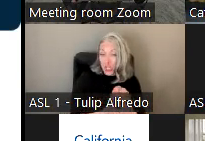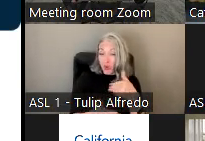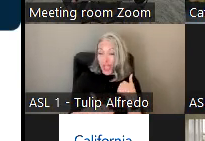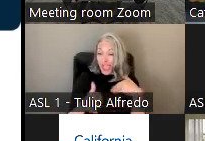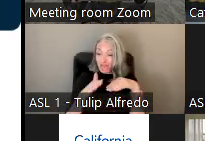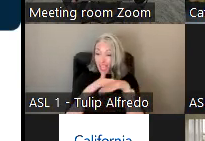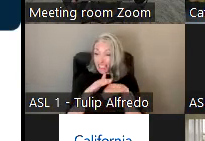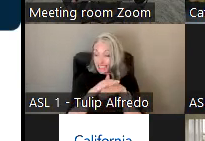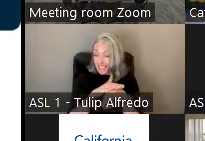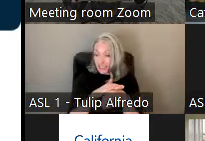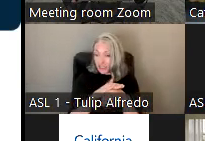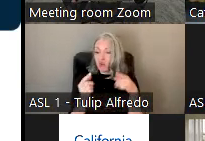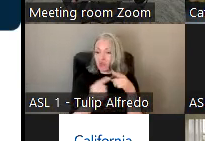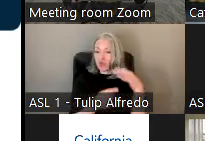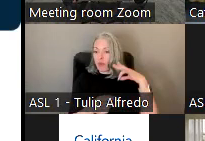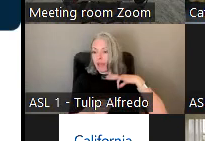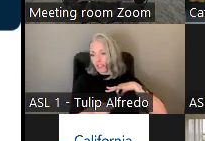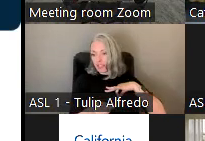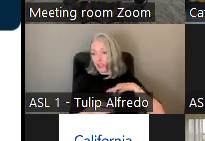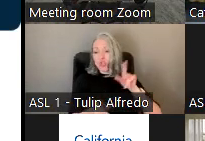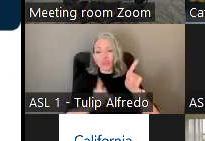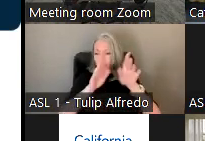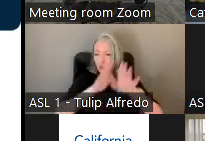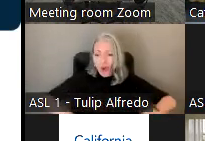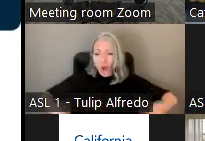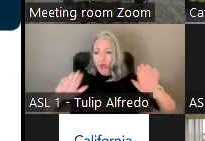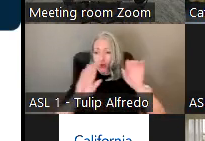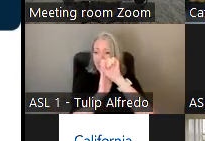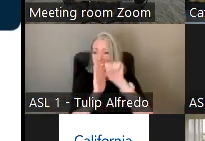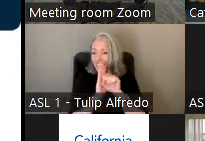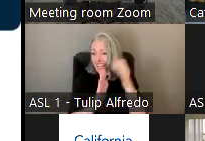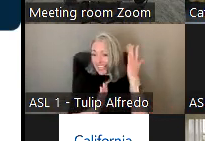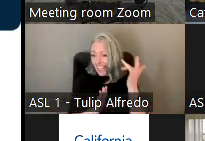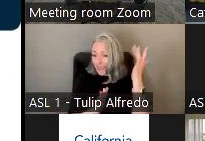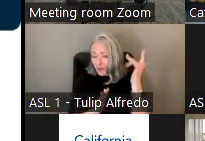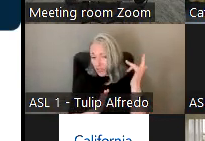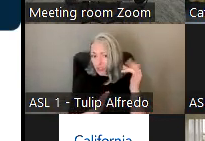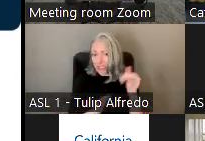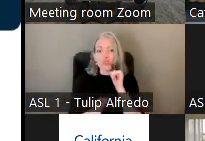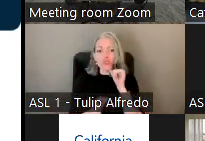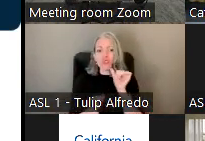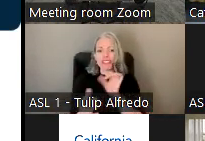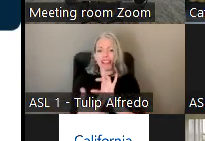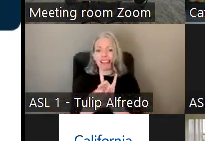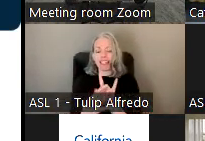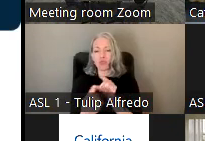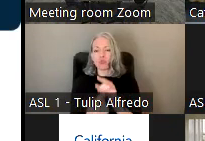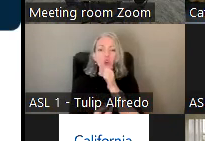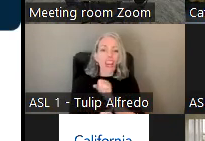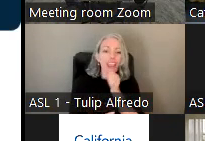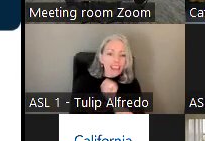across California who would need support. So it wouldn't be tied to a particular diagnosis or your age